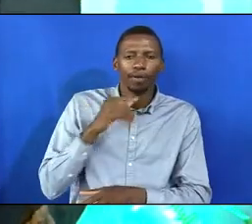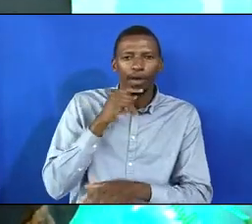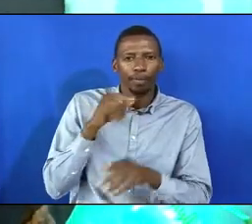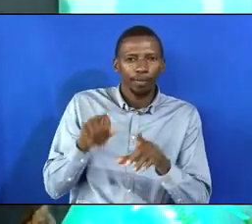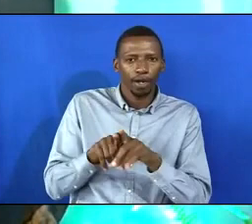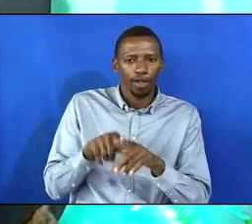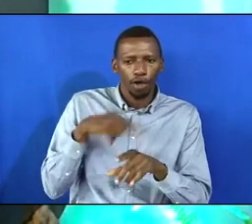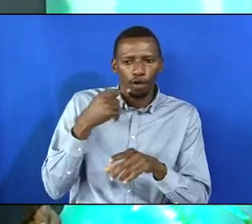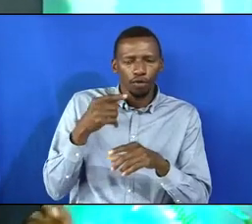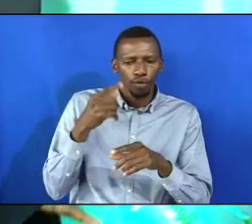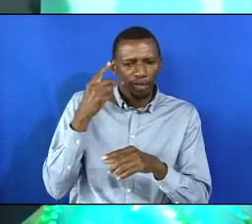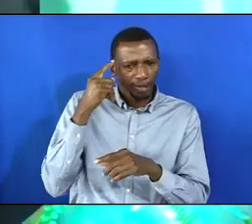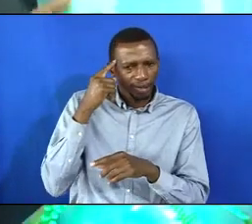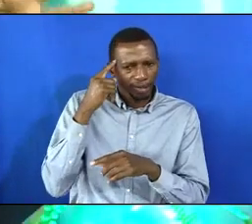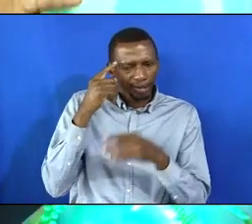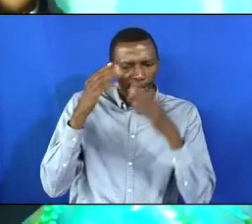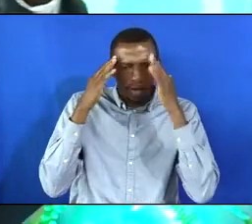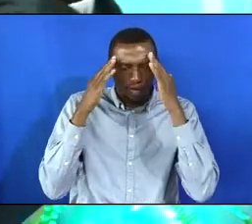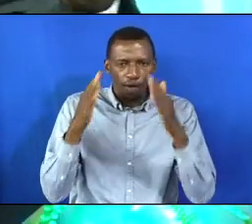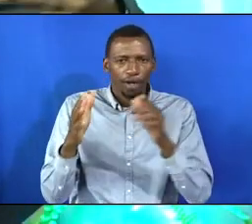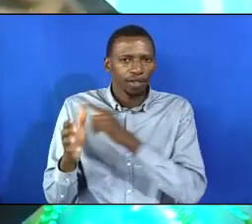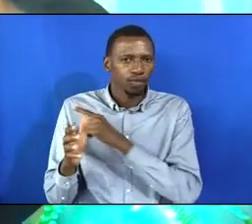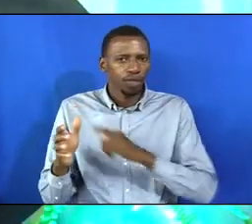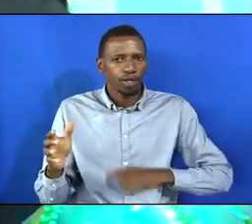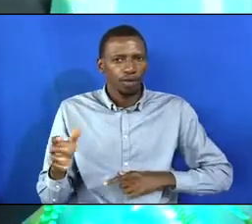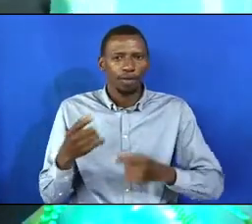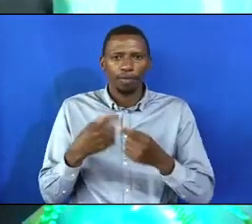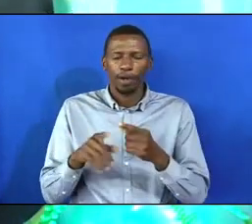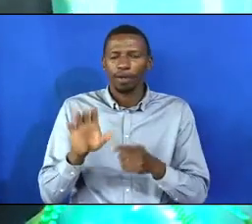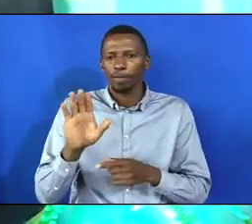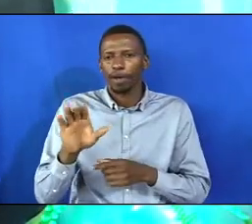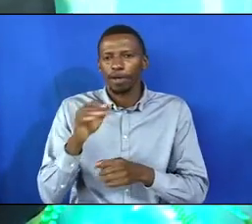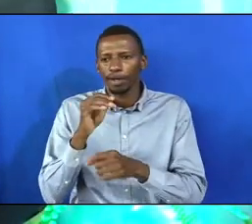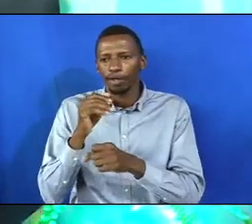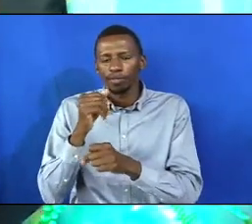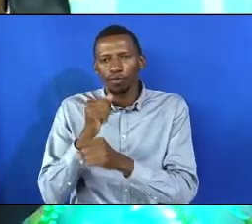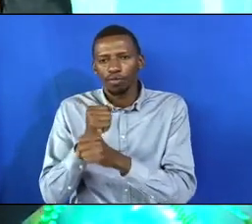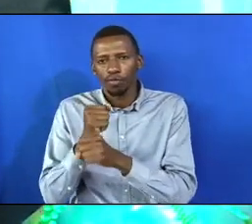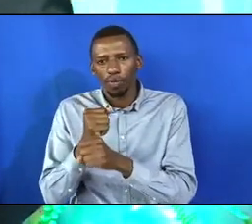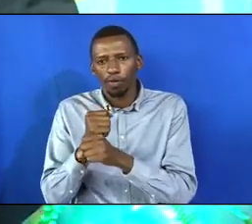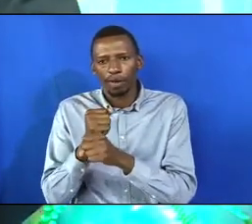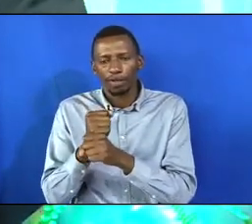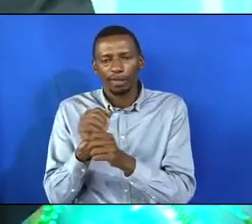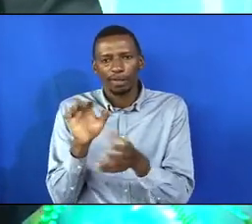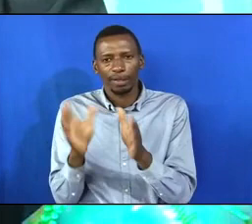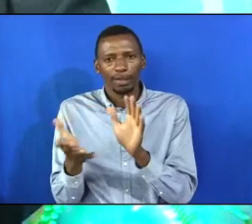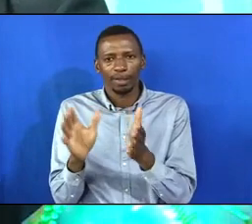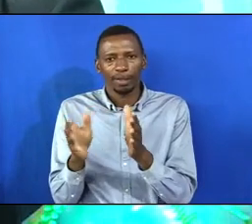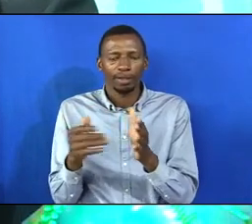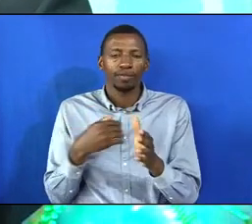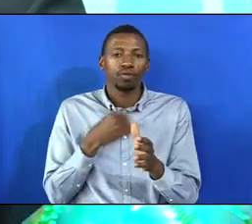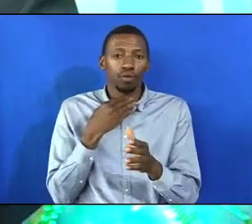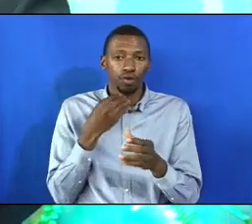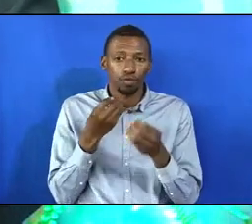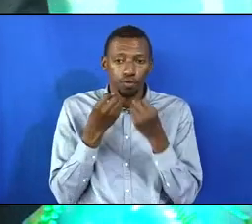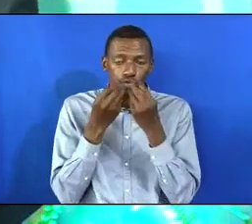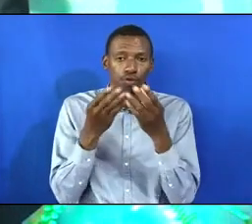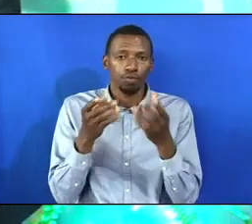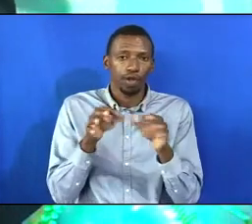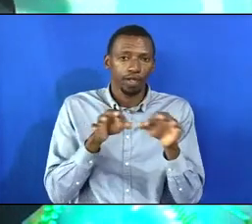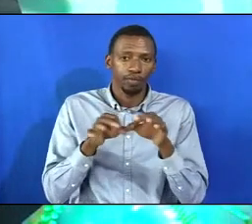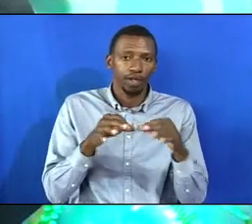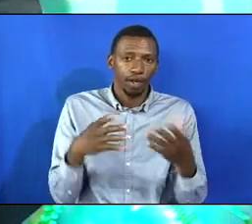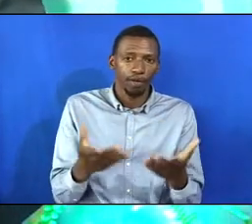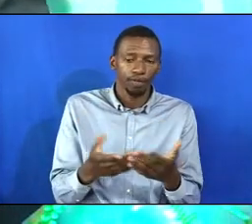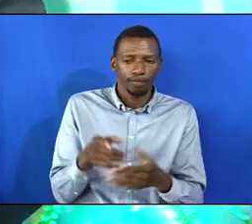to be committed to the Lord, but his performance was wanting. Let me give you an idea about the performance.